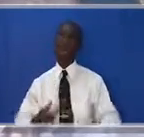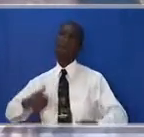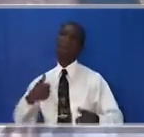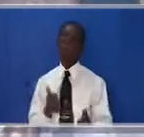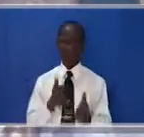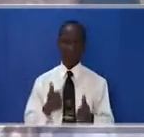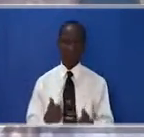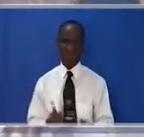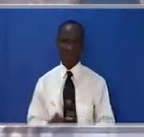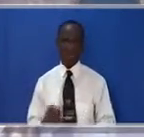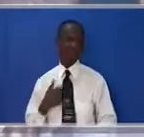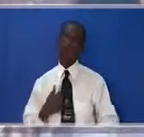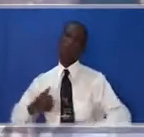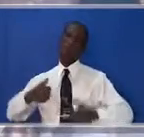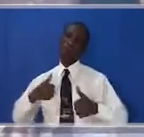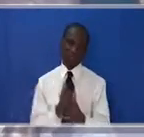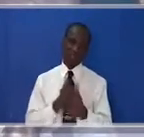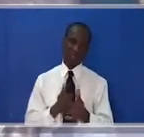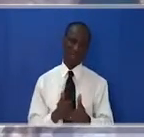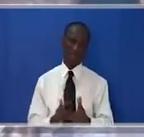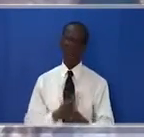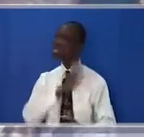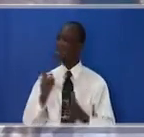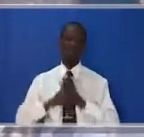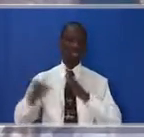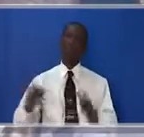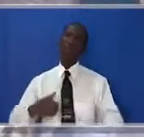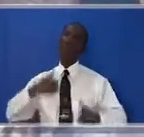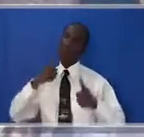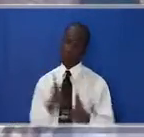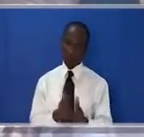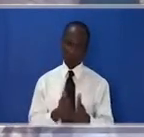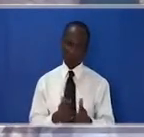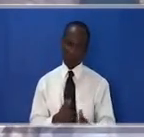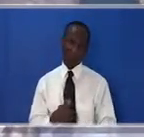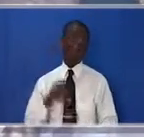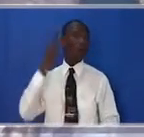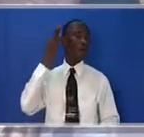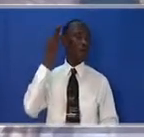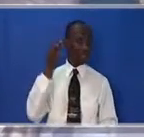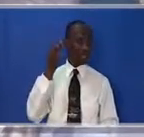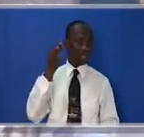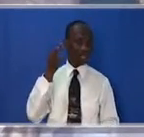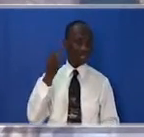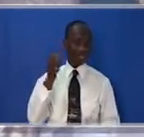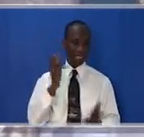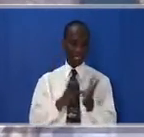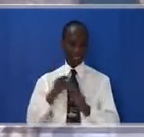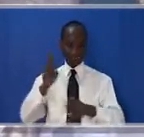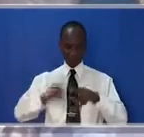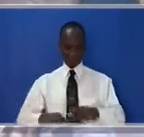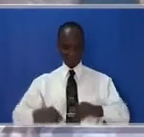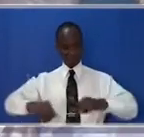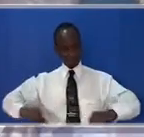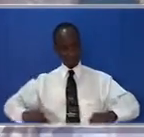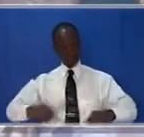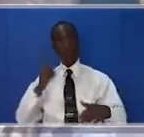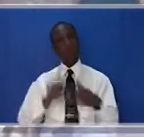na chi, onye na dwin say obedwane age ne kra nkwa. Da chi bi, u jina Awurade animu a, wo beka ne